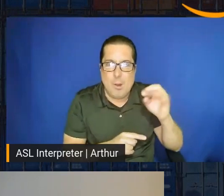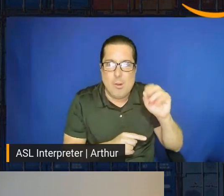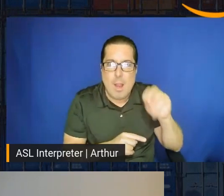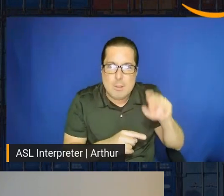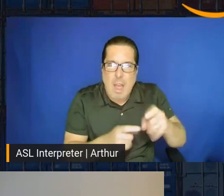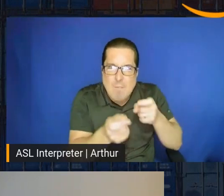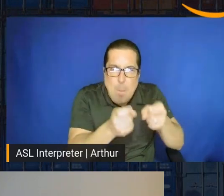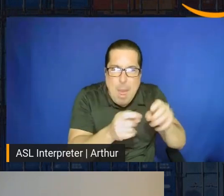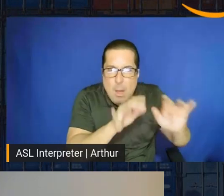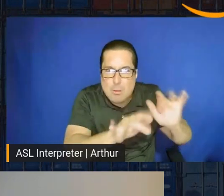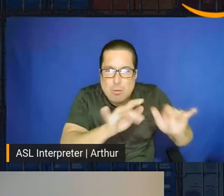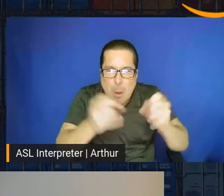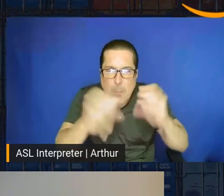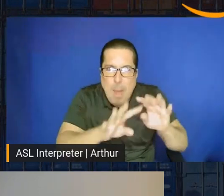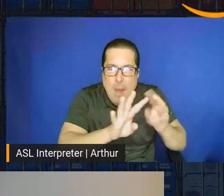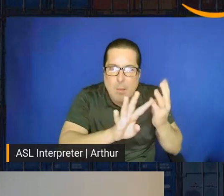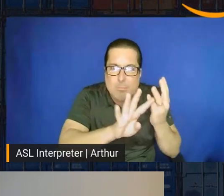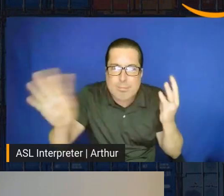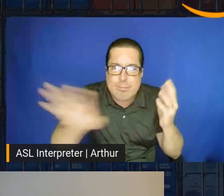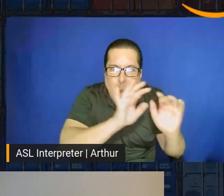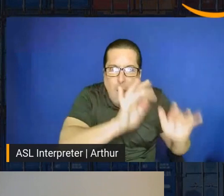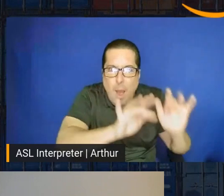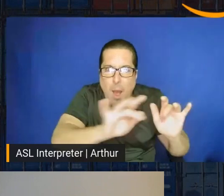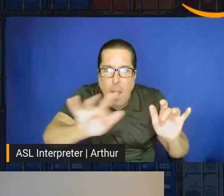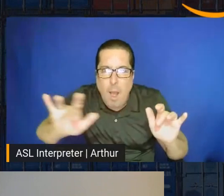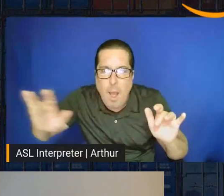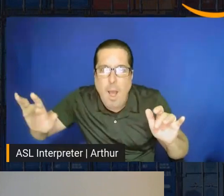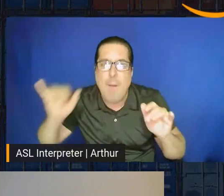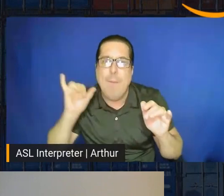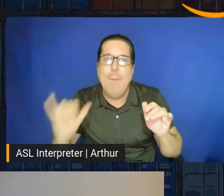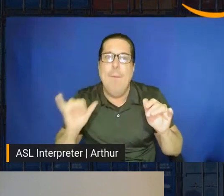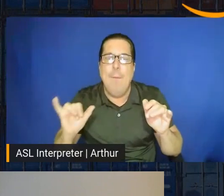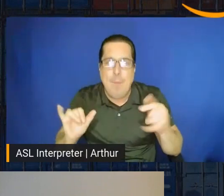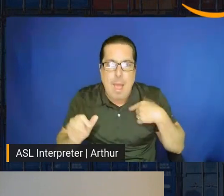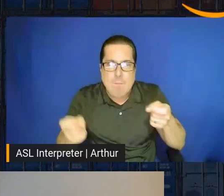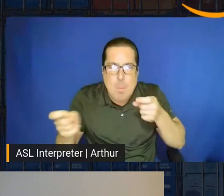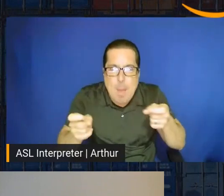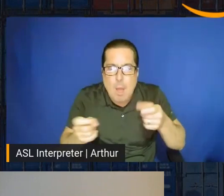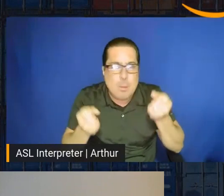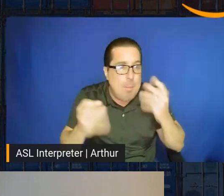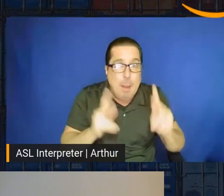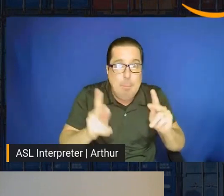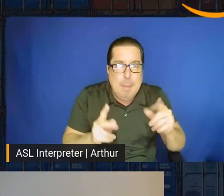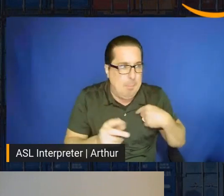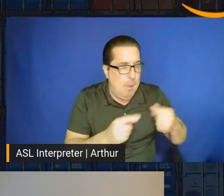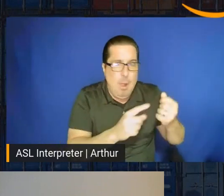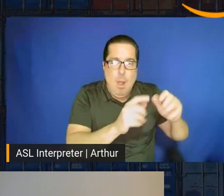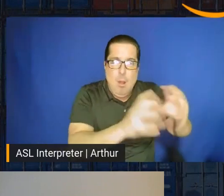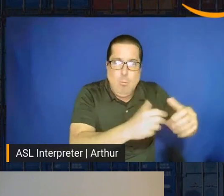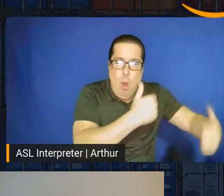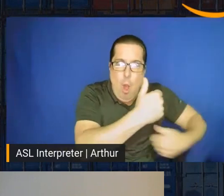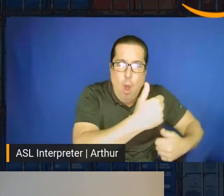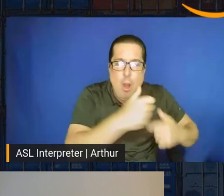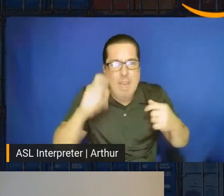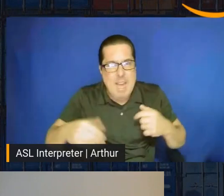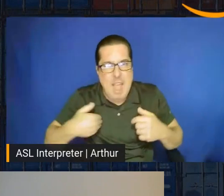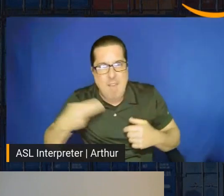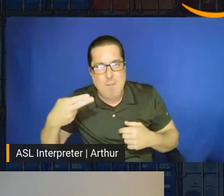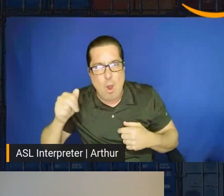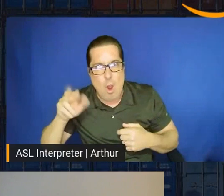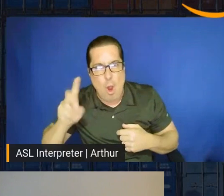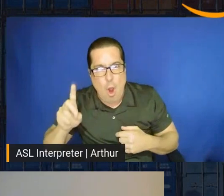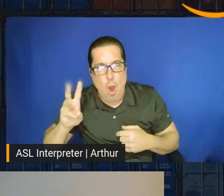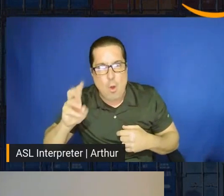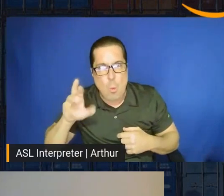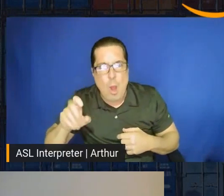of resources that customers need to allocate. Like they need people, they need hardware. All of that needs to be allocated